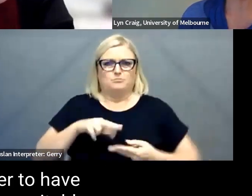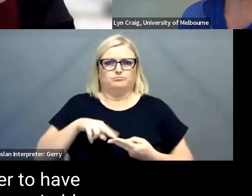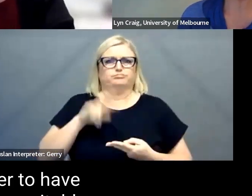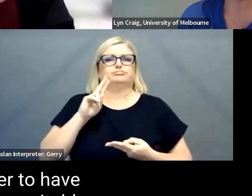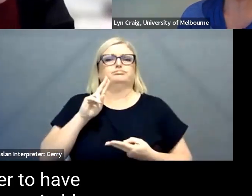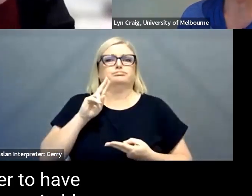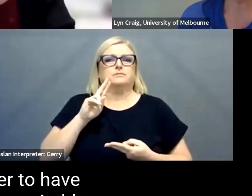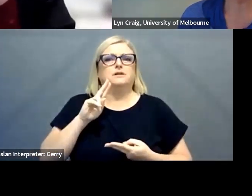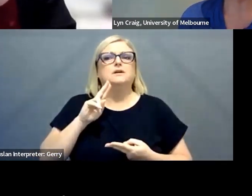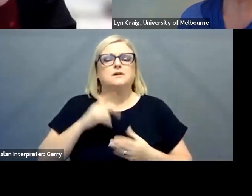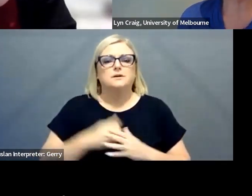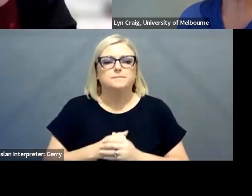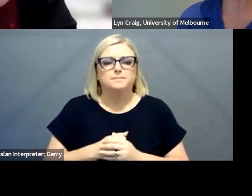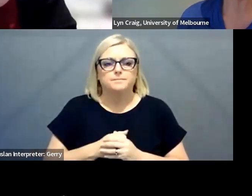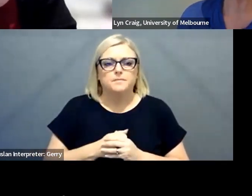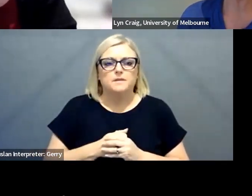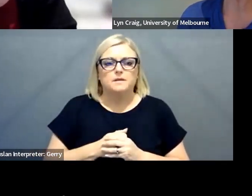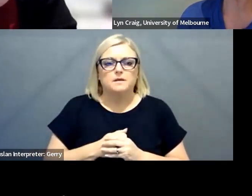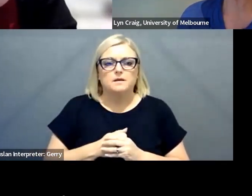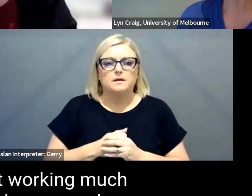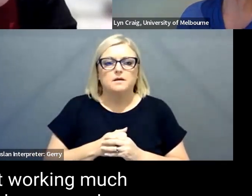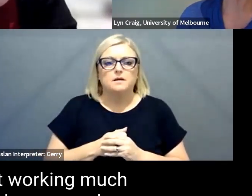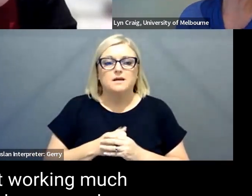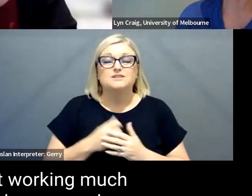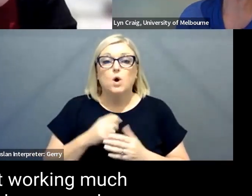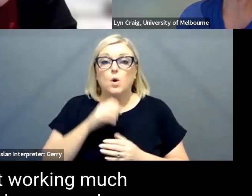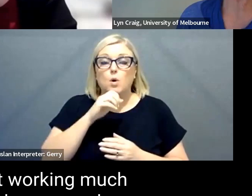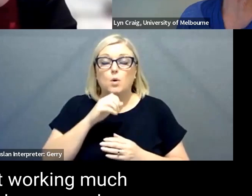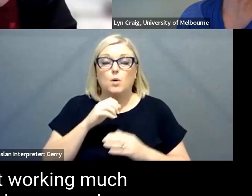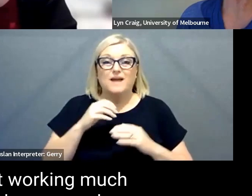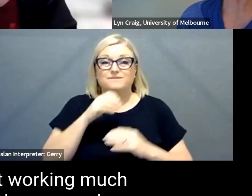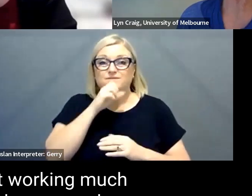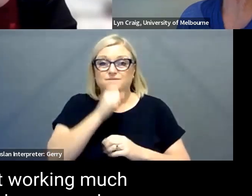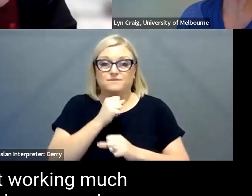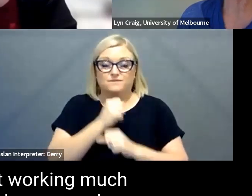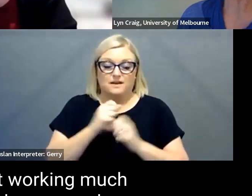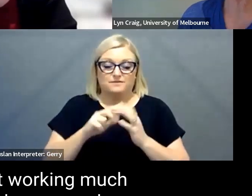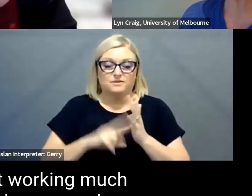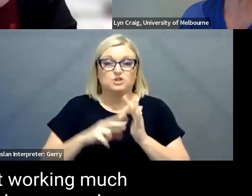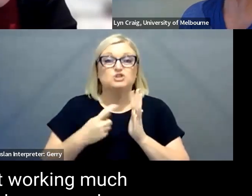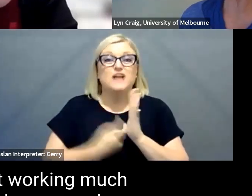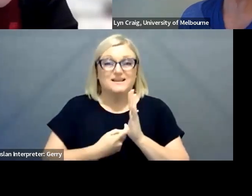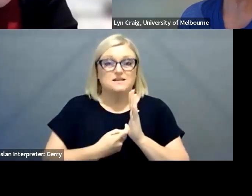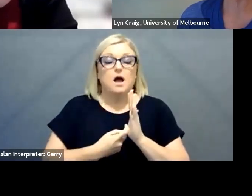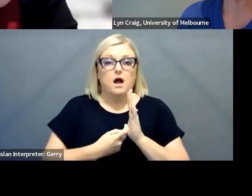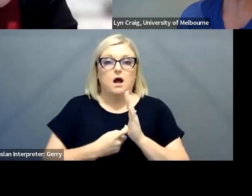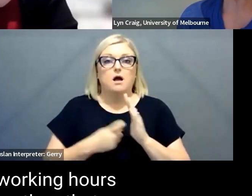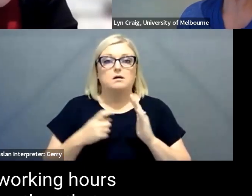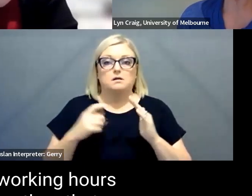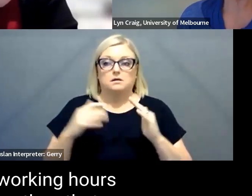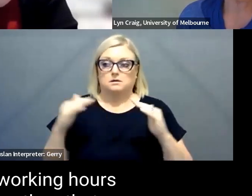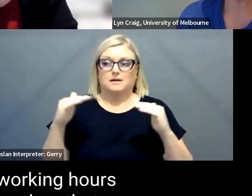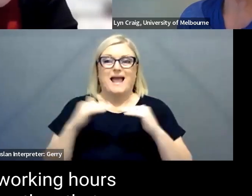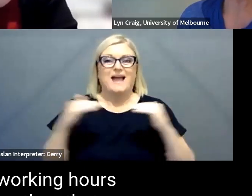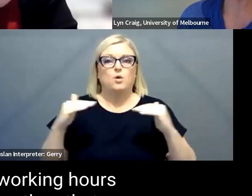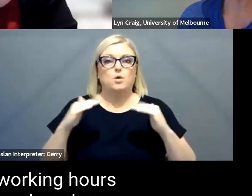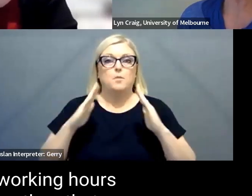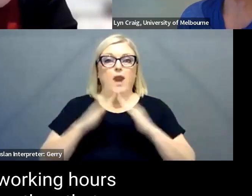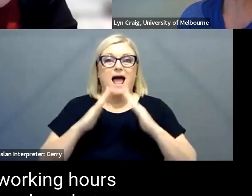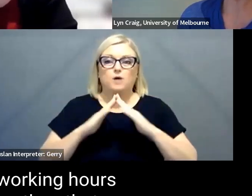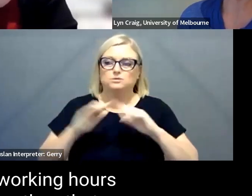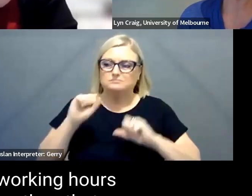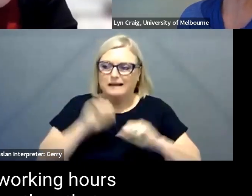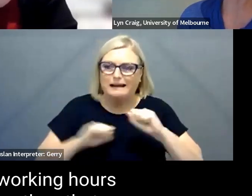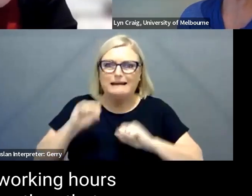more gender equitable home arrangements if everybody's not working much more than a 40-hour week. If